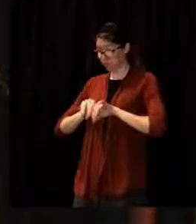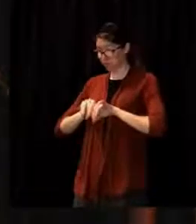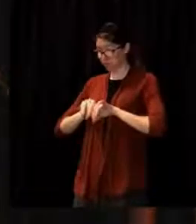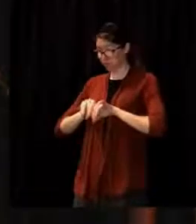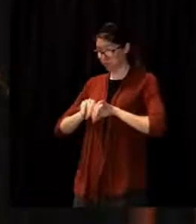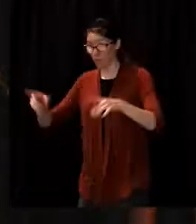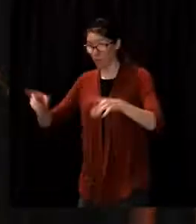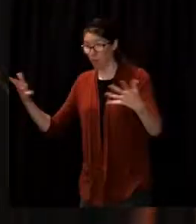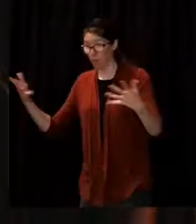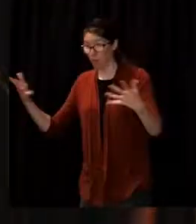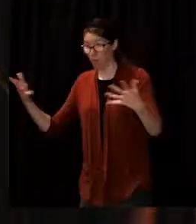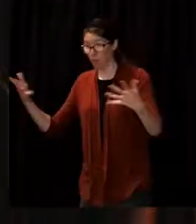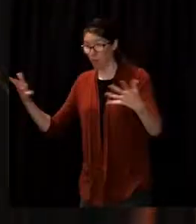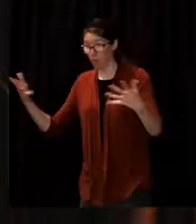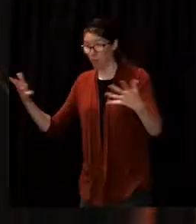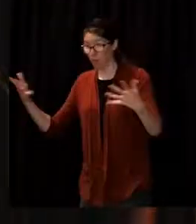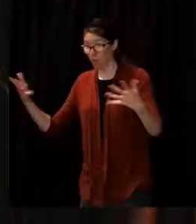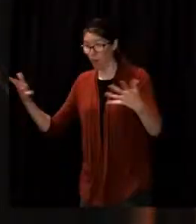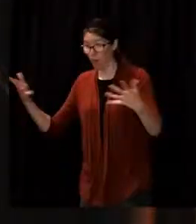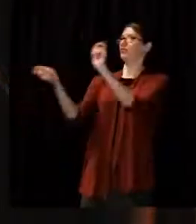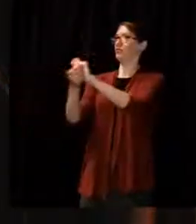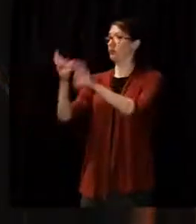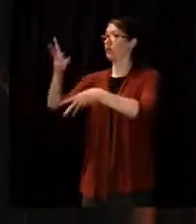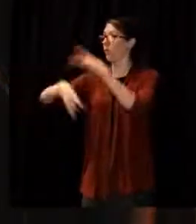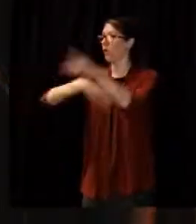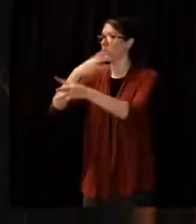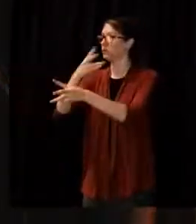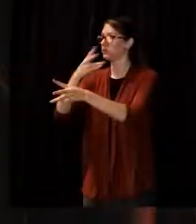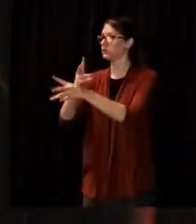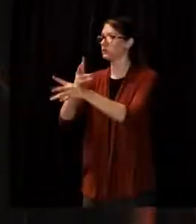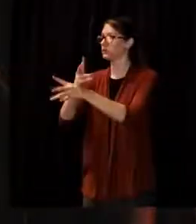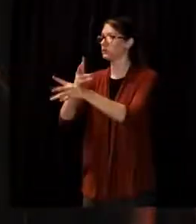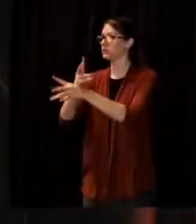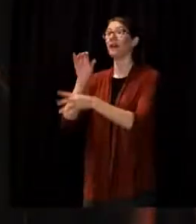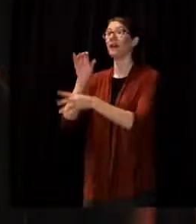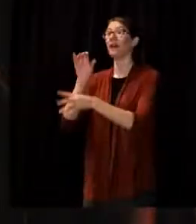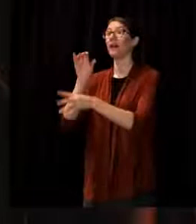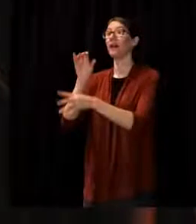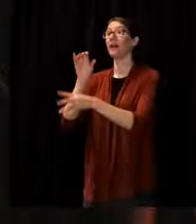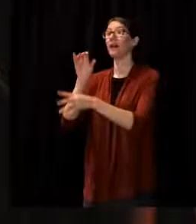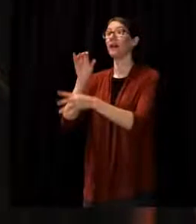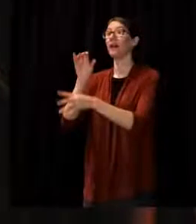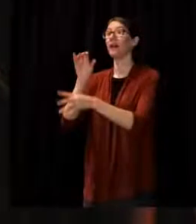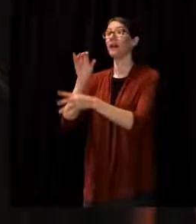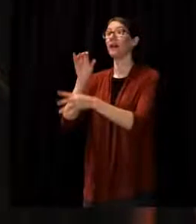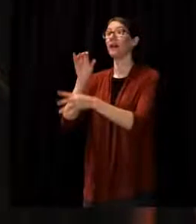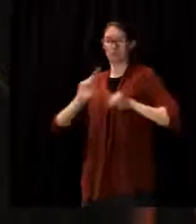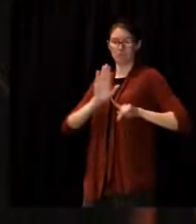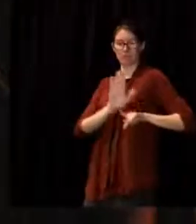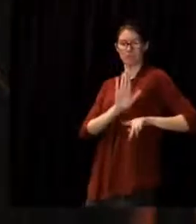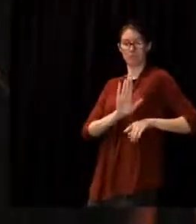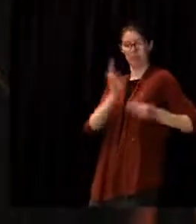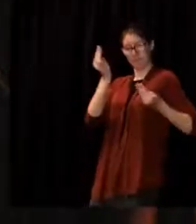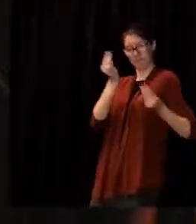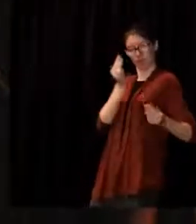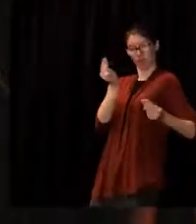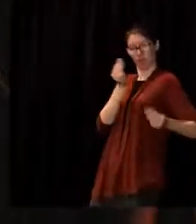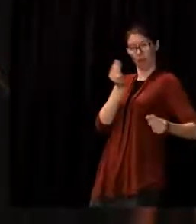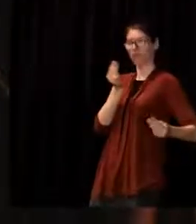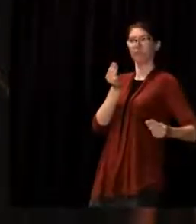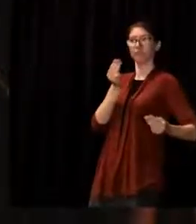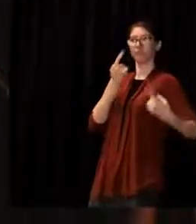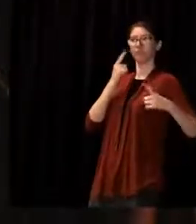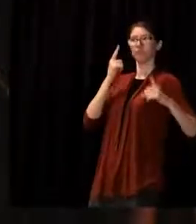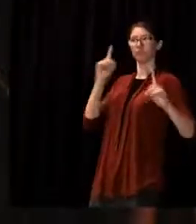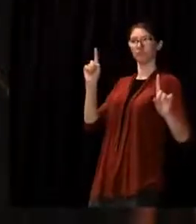the church turned the world upside down. Folks, that was a consequence of the people doing their mission, but that was not the mission.